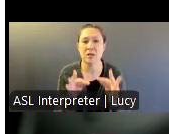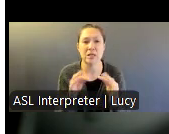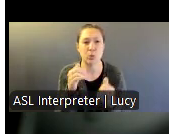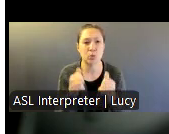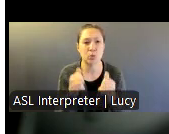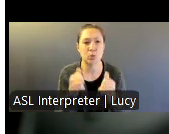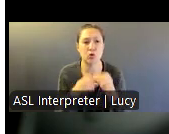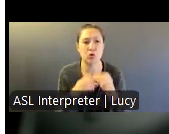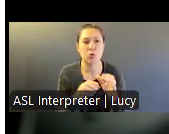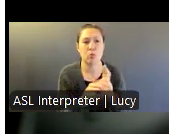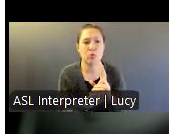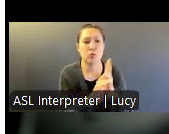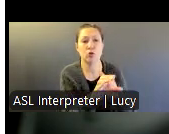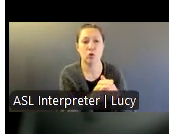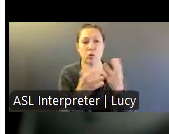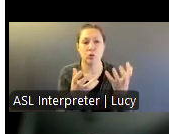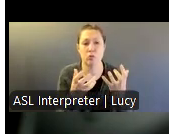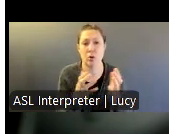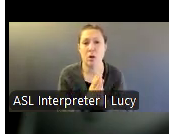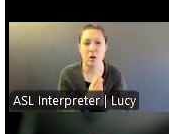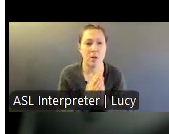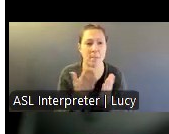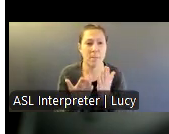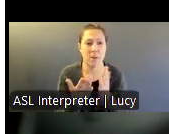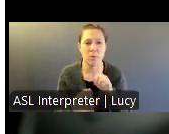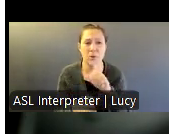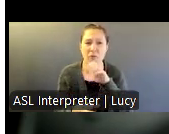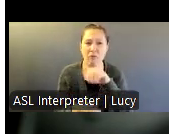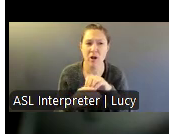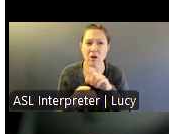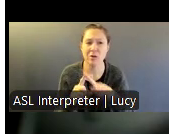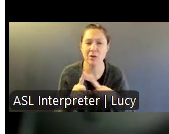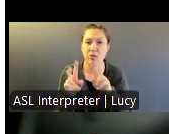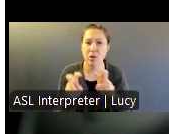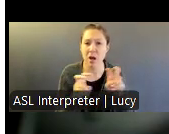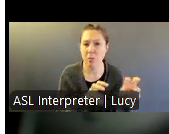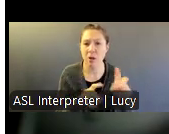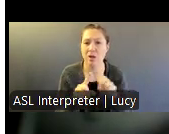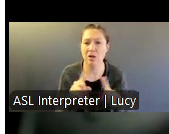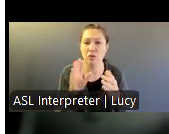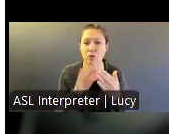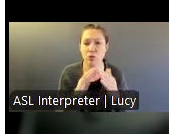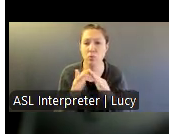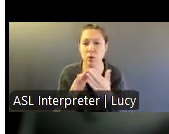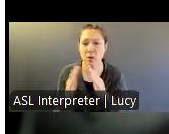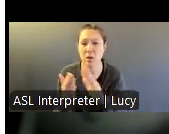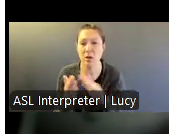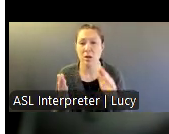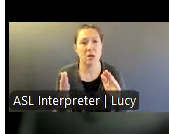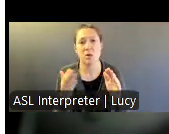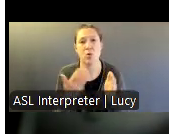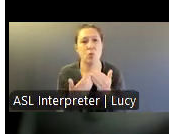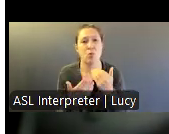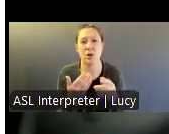work on multiple topics or with multiple communities, but whatever you're thinking about in terms